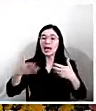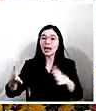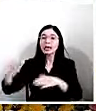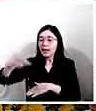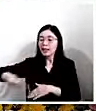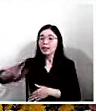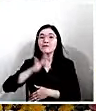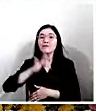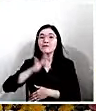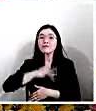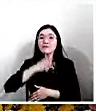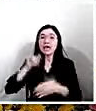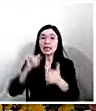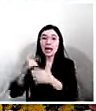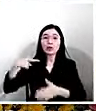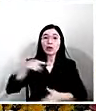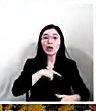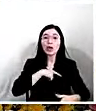that we are with them.